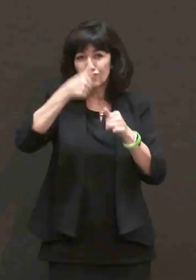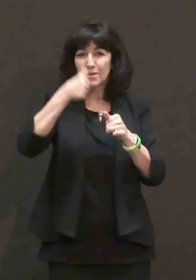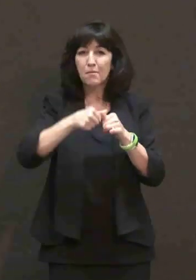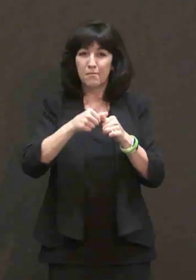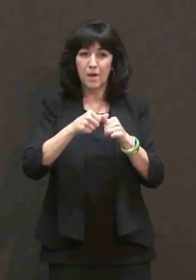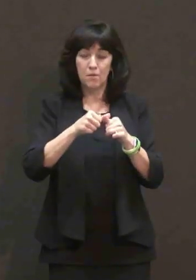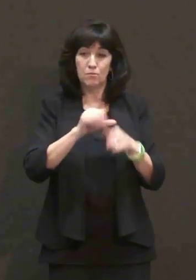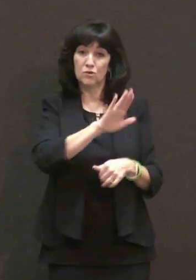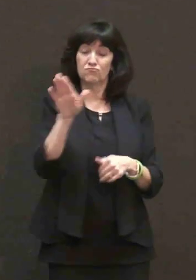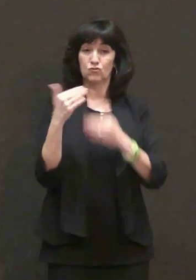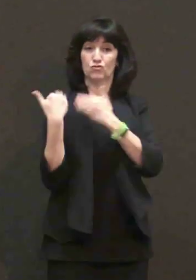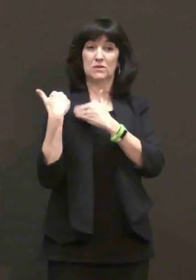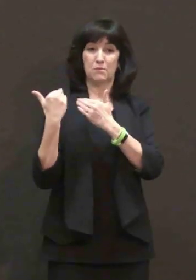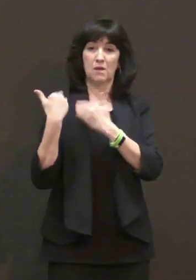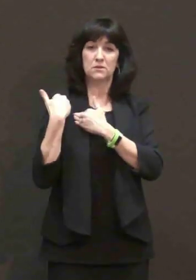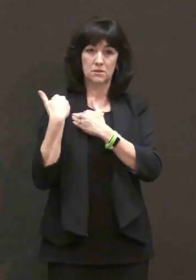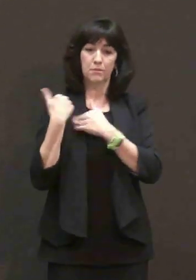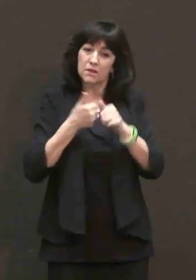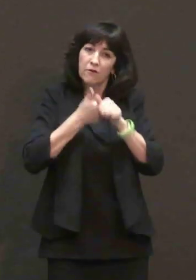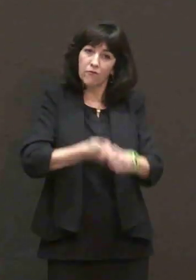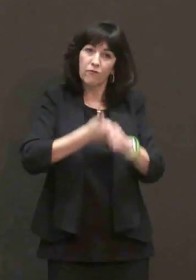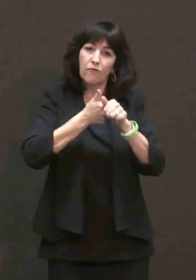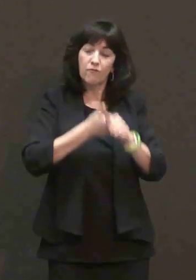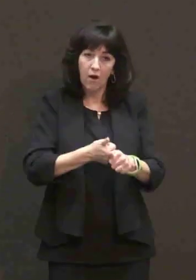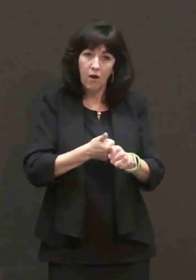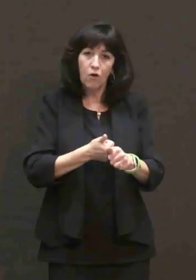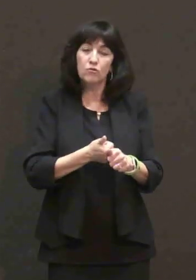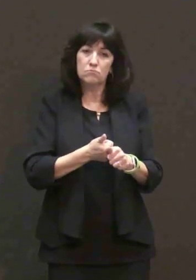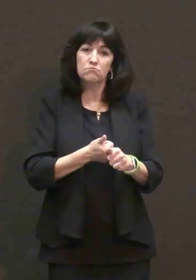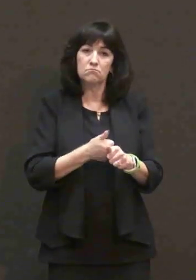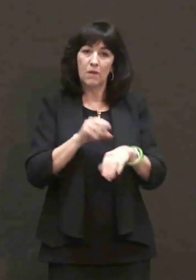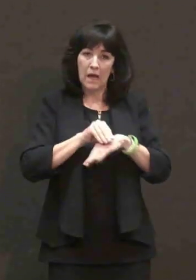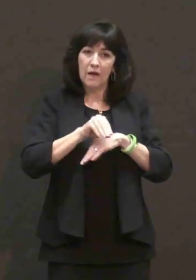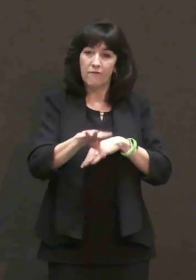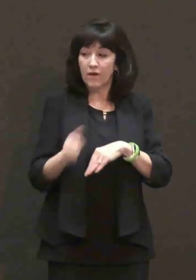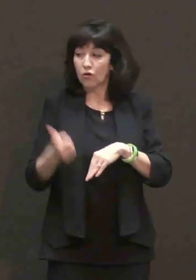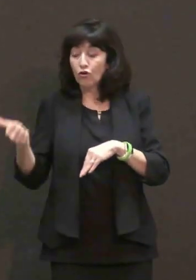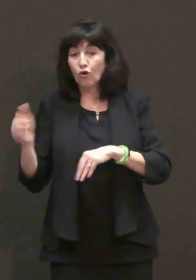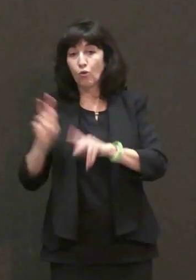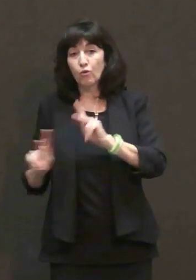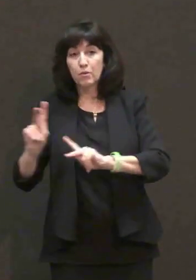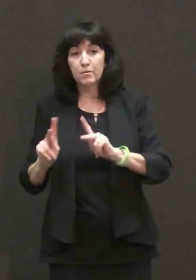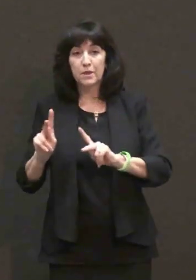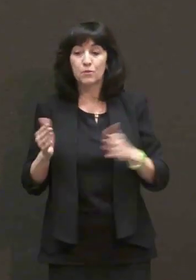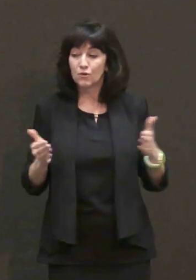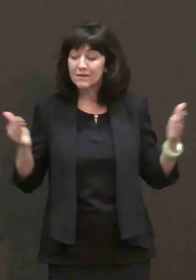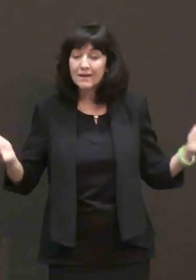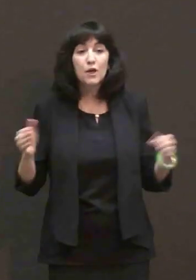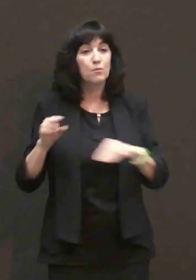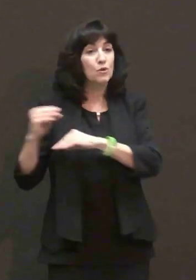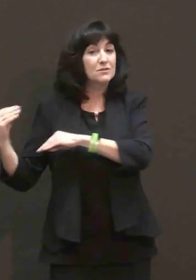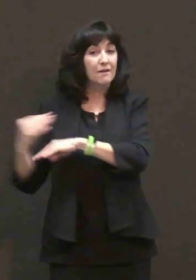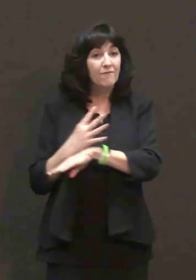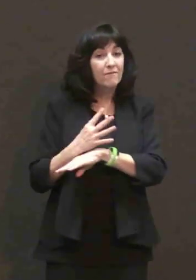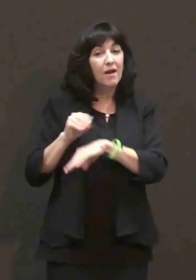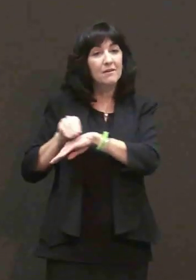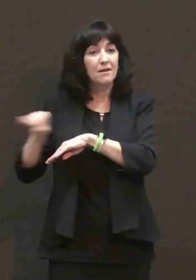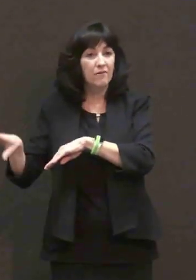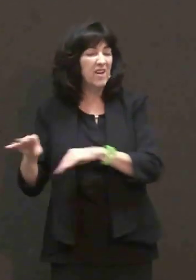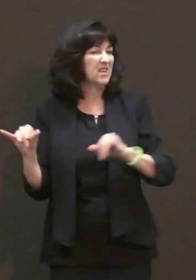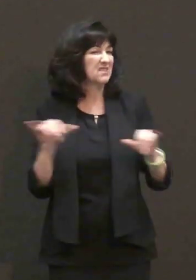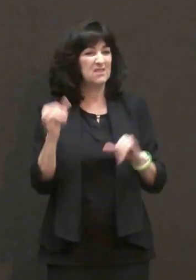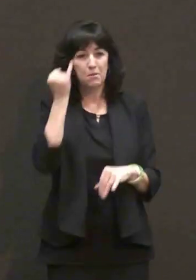before, everything that we do affects our neighbors, and everything that our neighbors do affects us. So let's